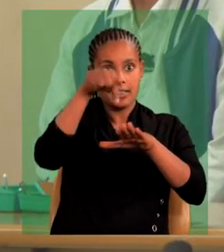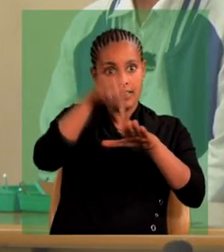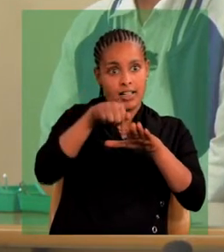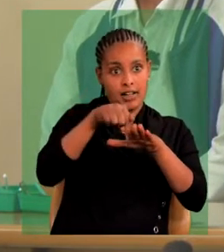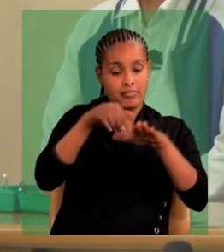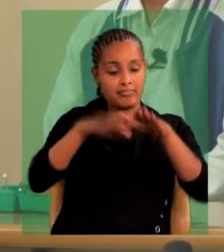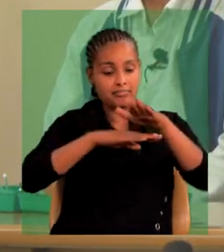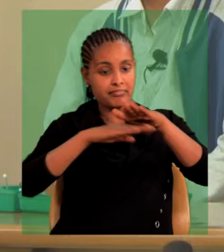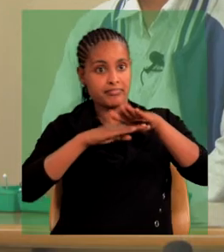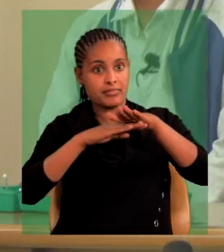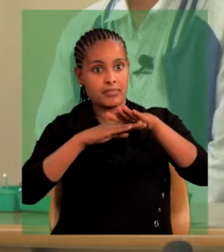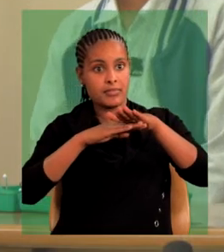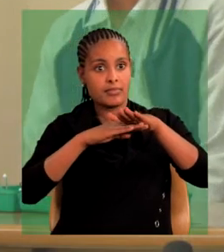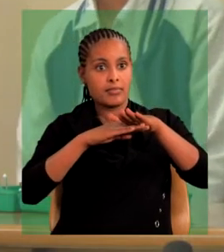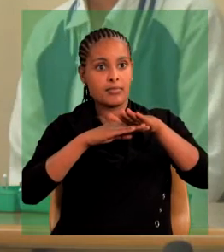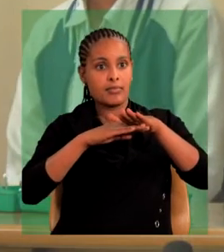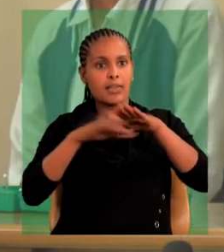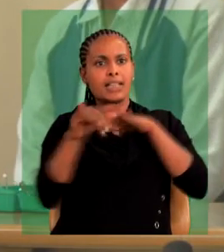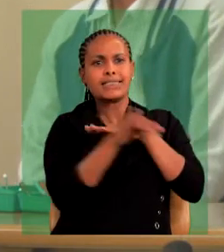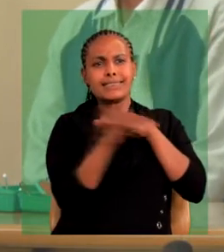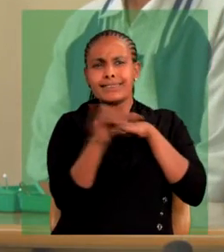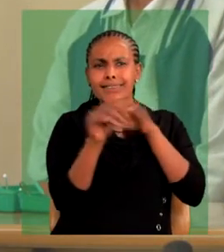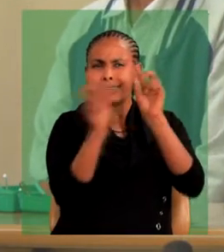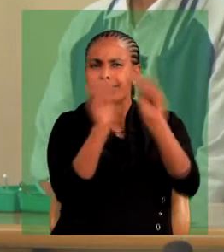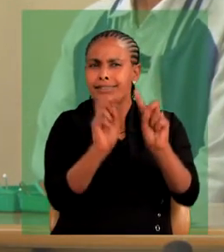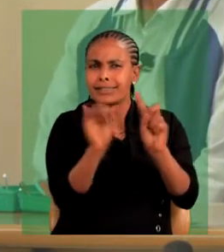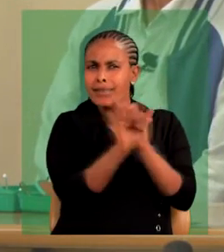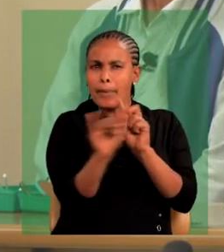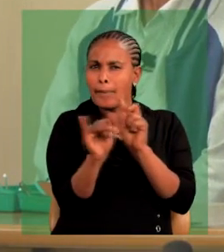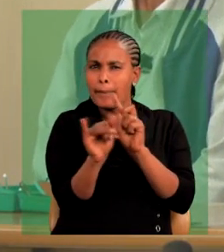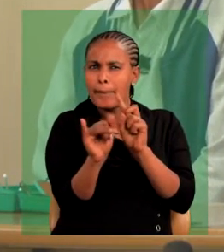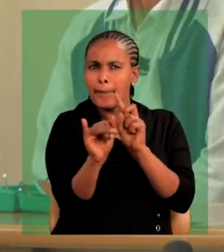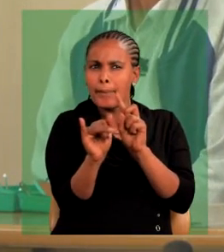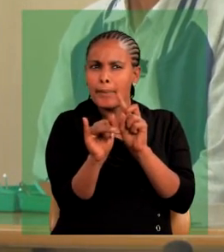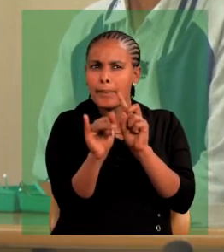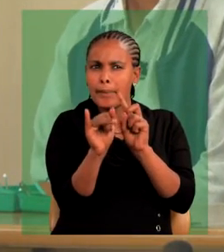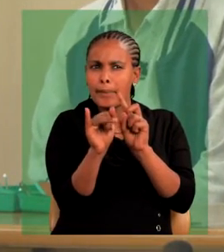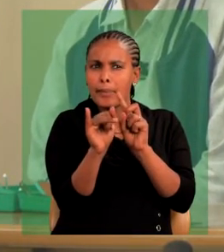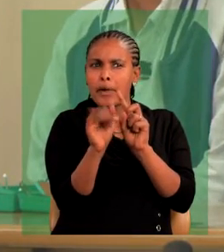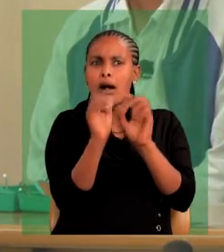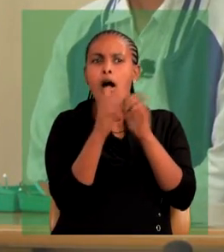below, wouldn't it look like this? Yes, it looks. How